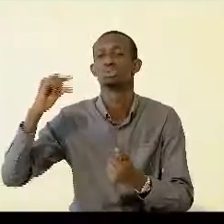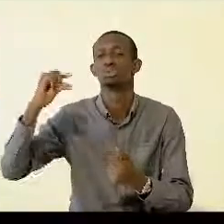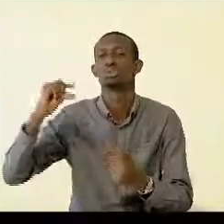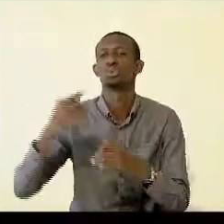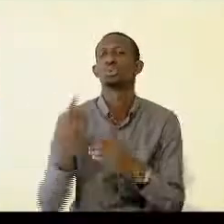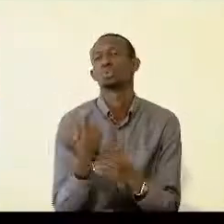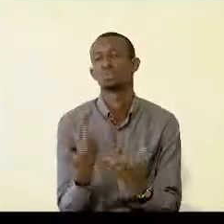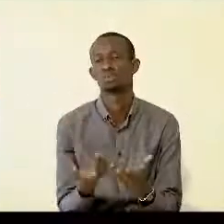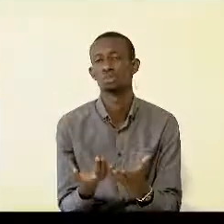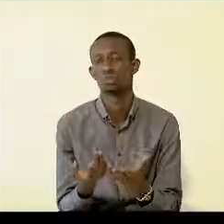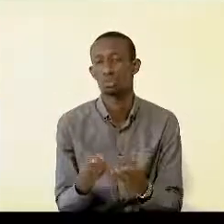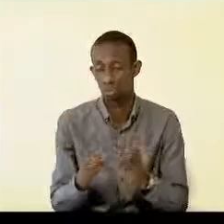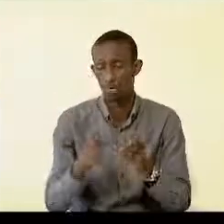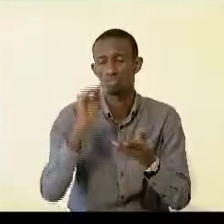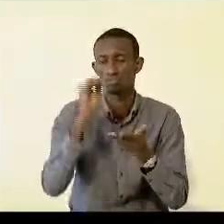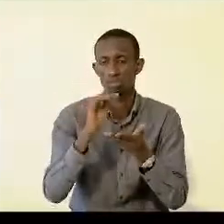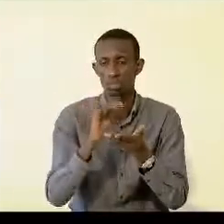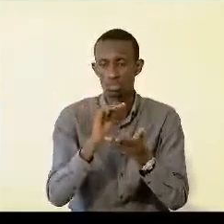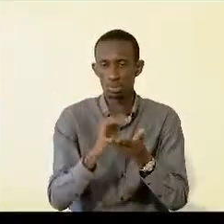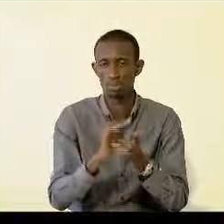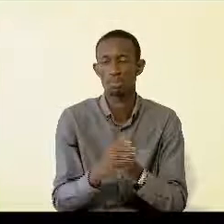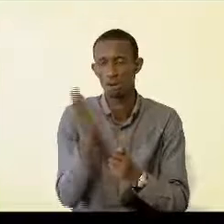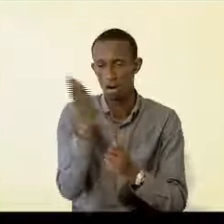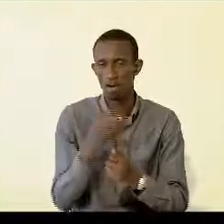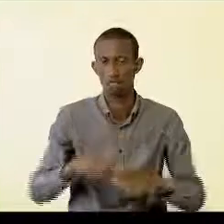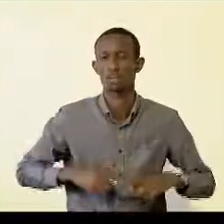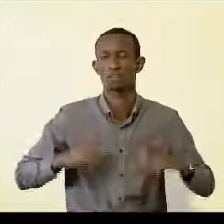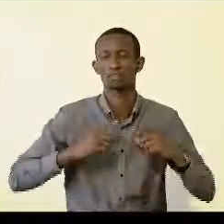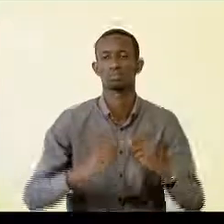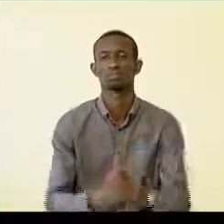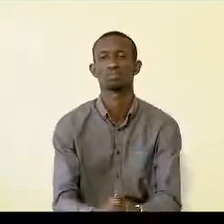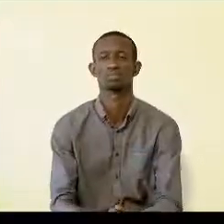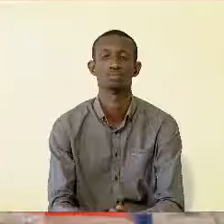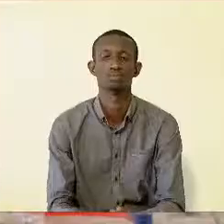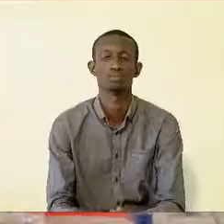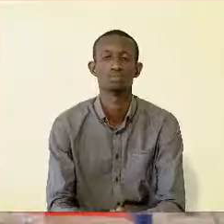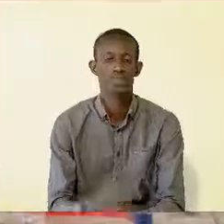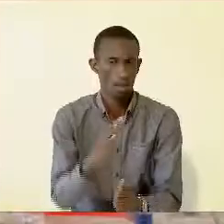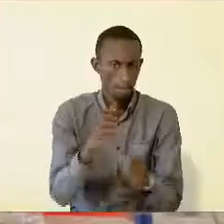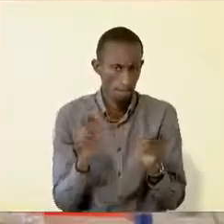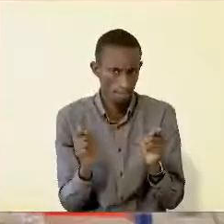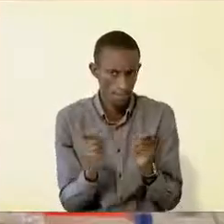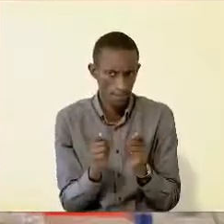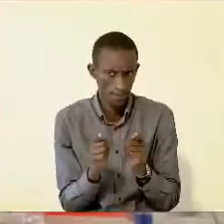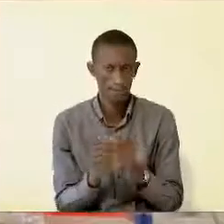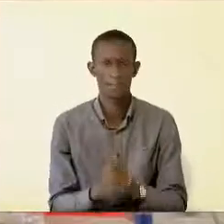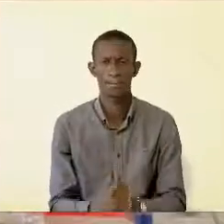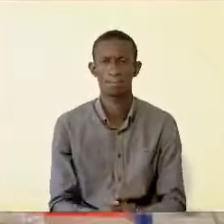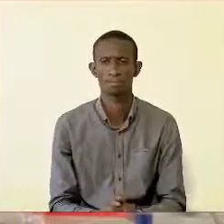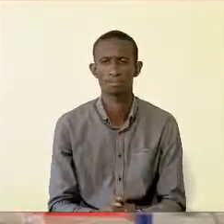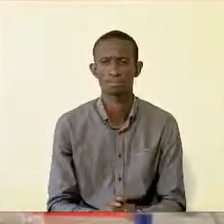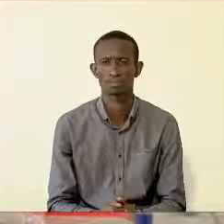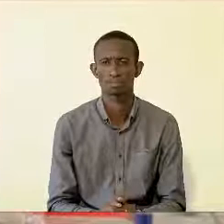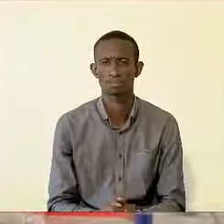is the meaning of half-life. So that is, in brief, the